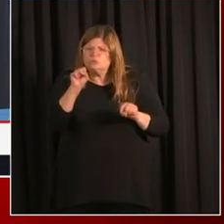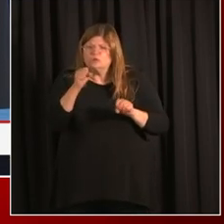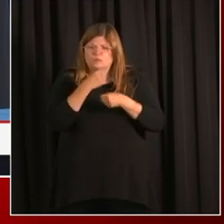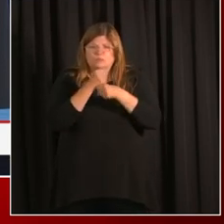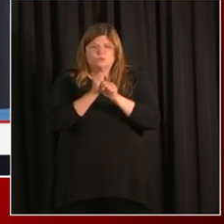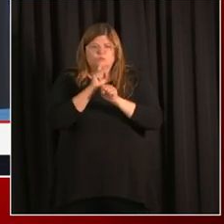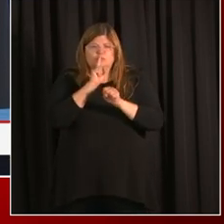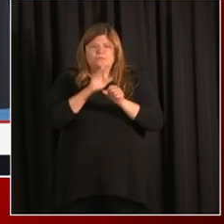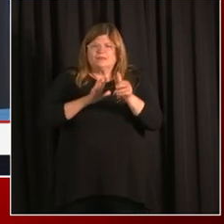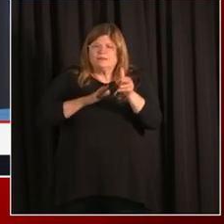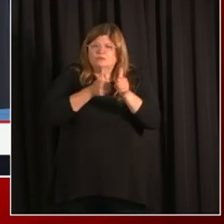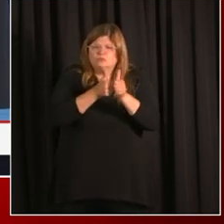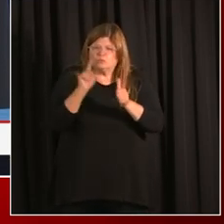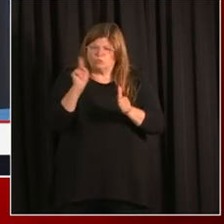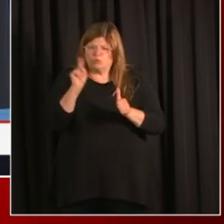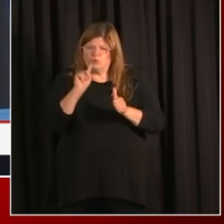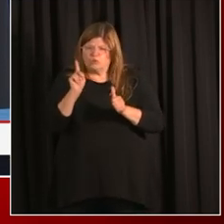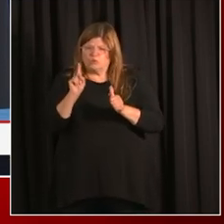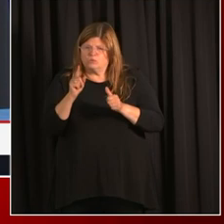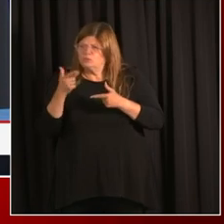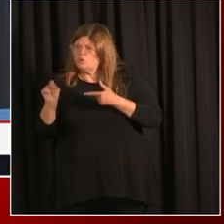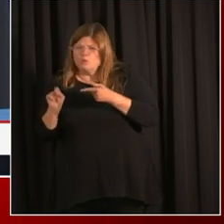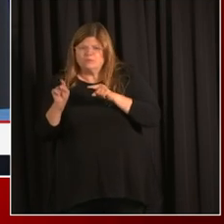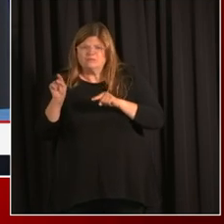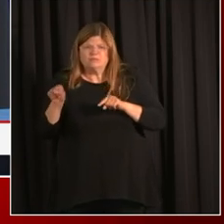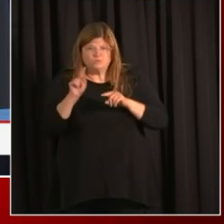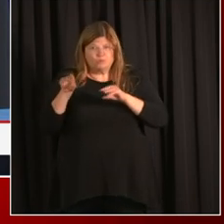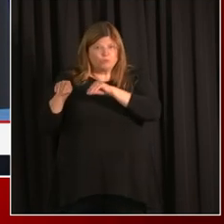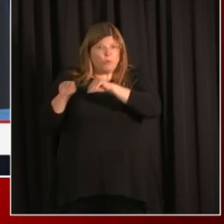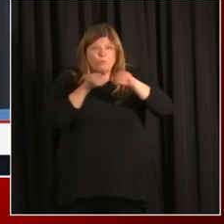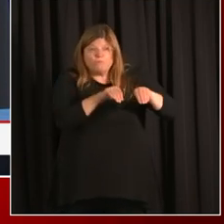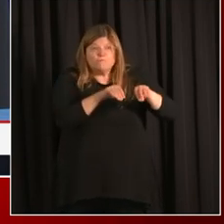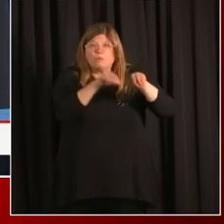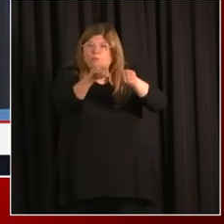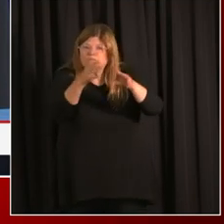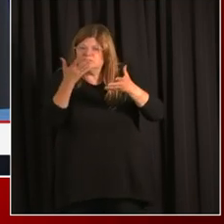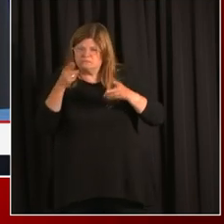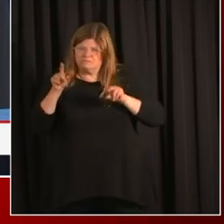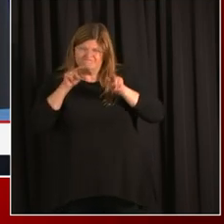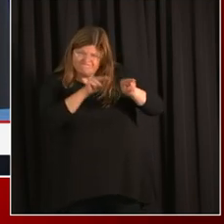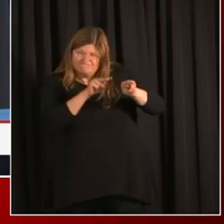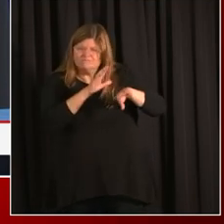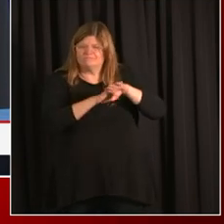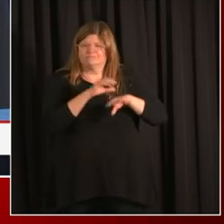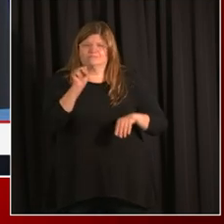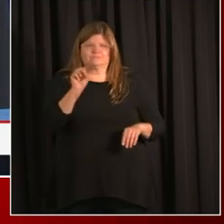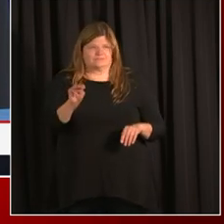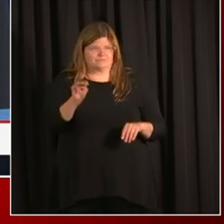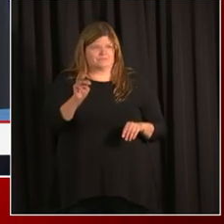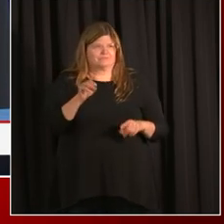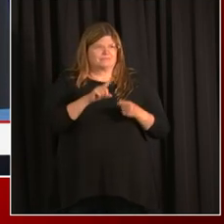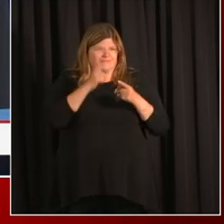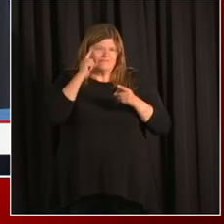latest information on the status of our testing sites. Thank you, Dr. Rodriguez. The